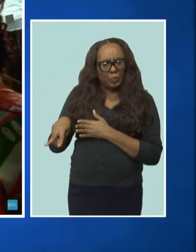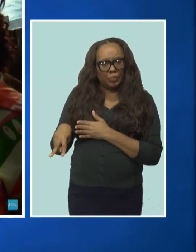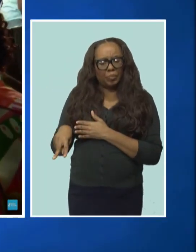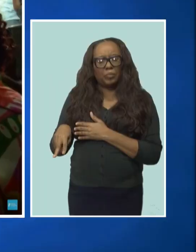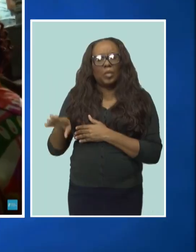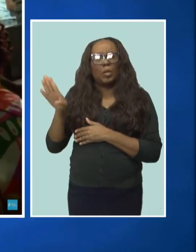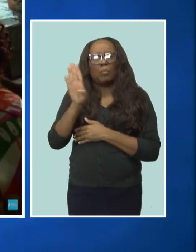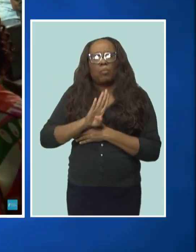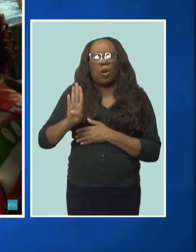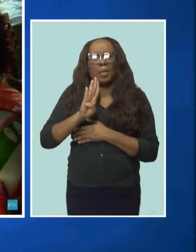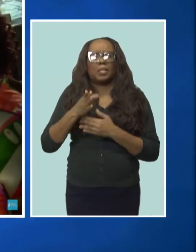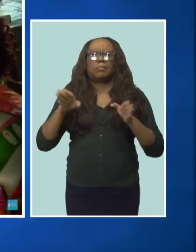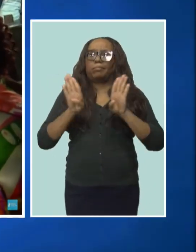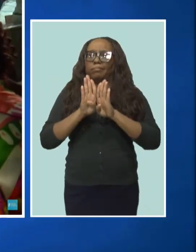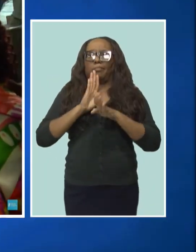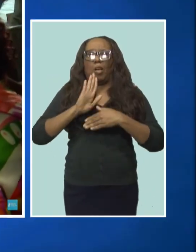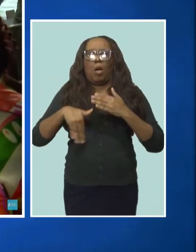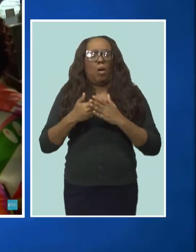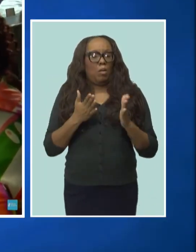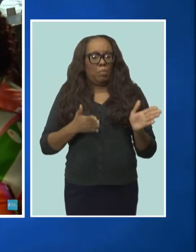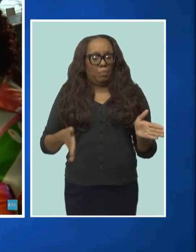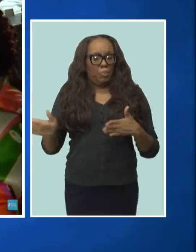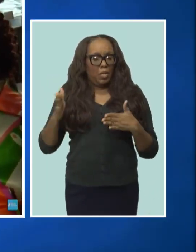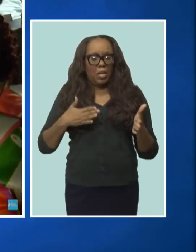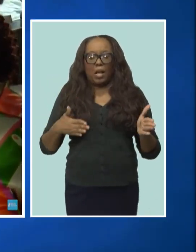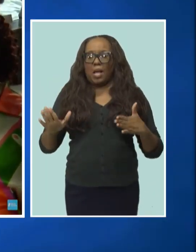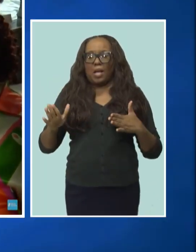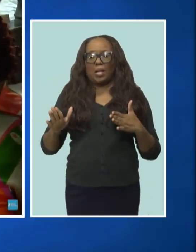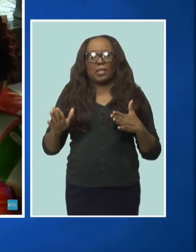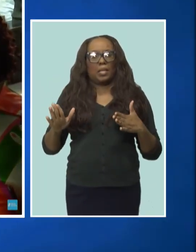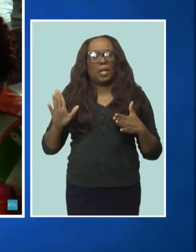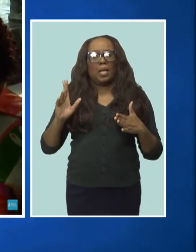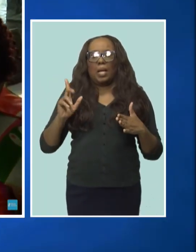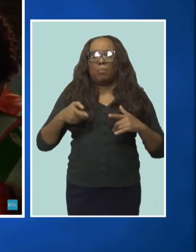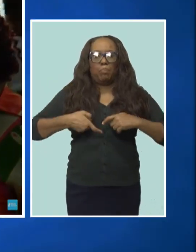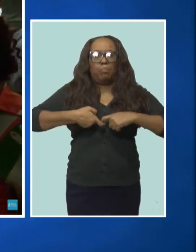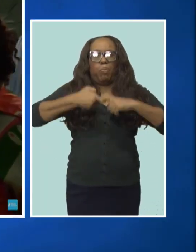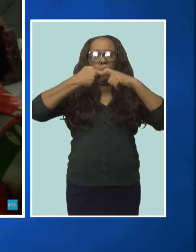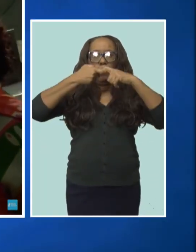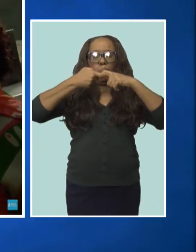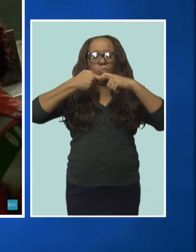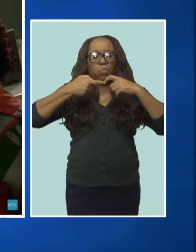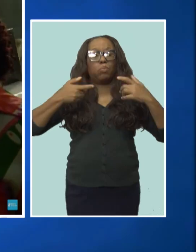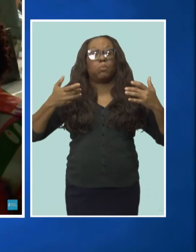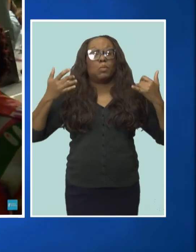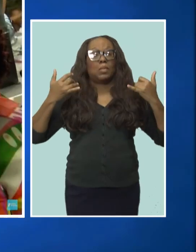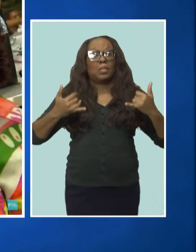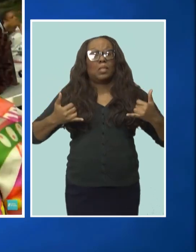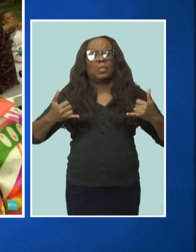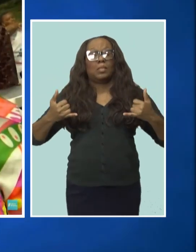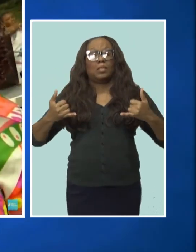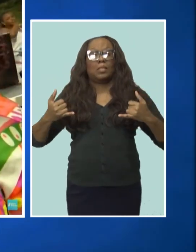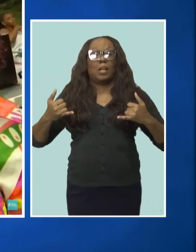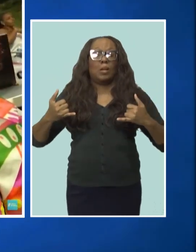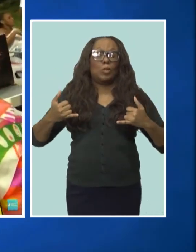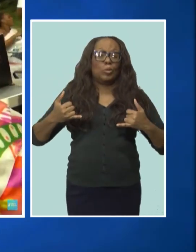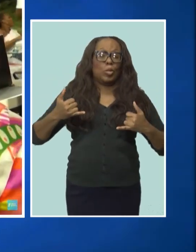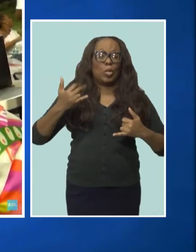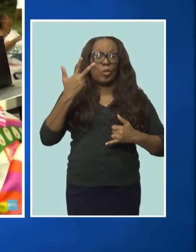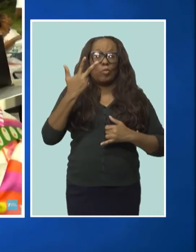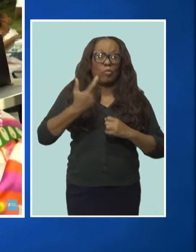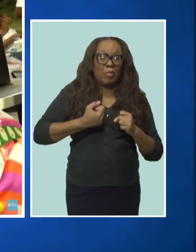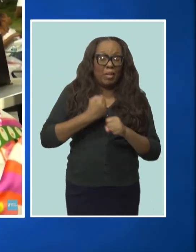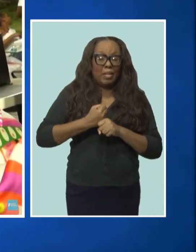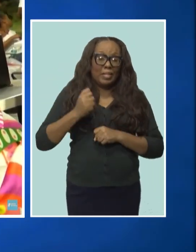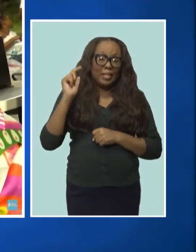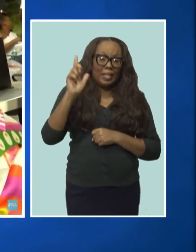So all of our plans had to be shelved, really. So it's taken us now 3 years to be able to showcase